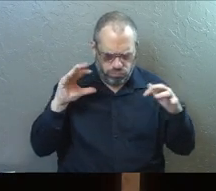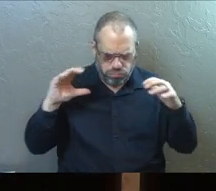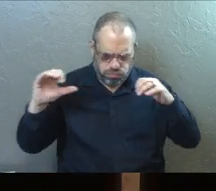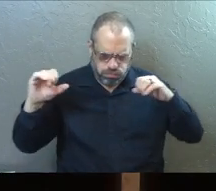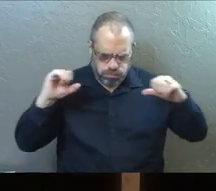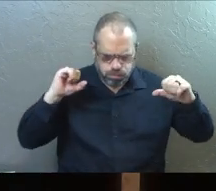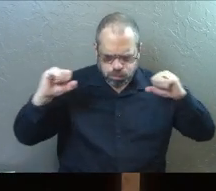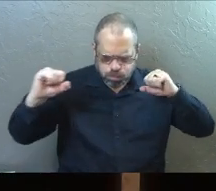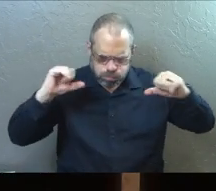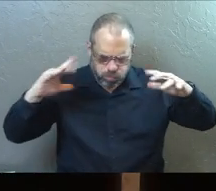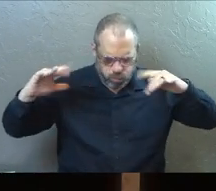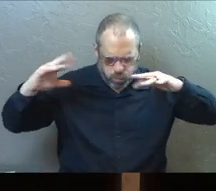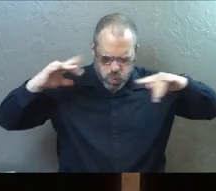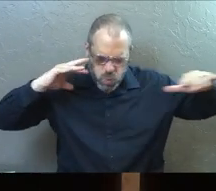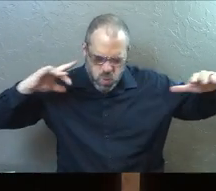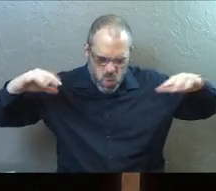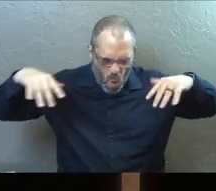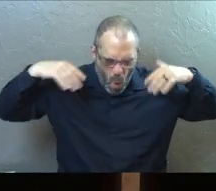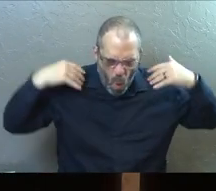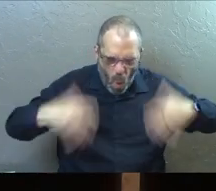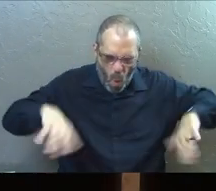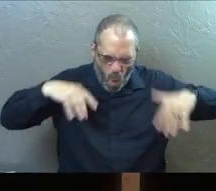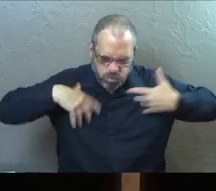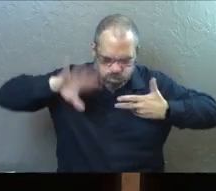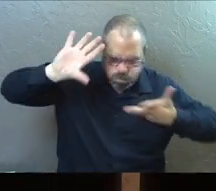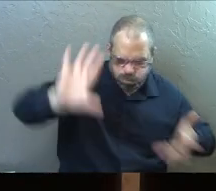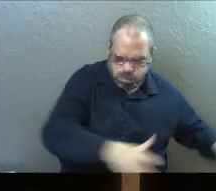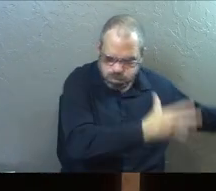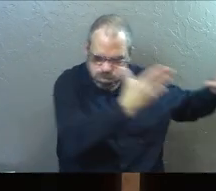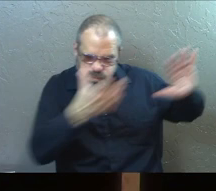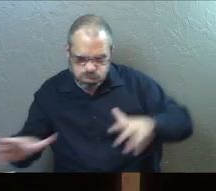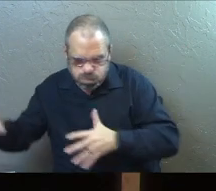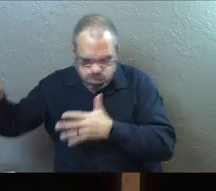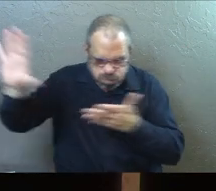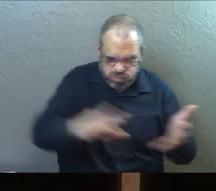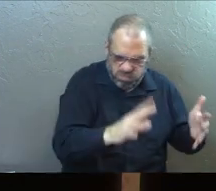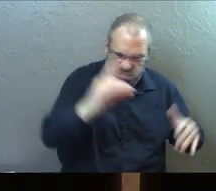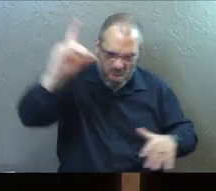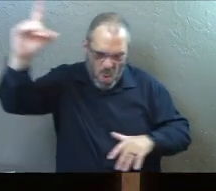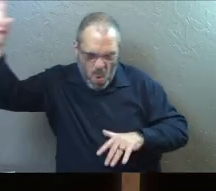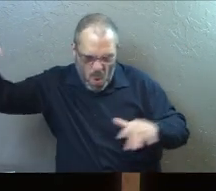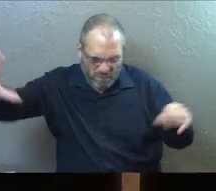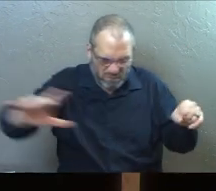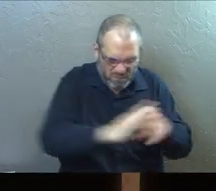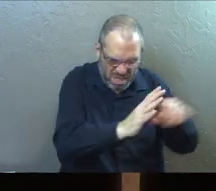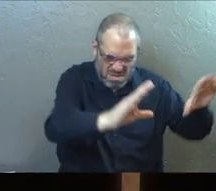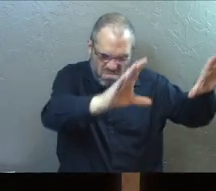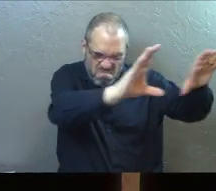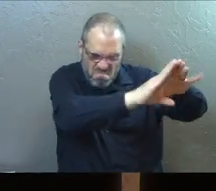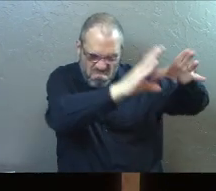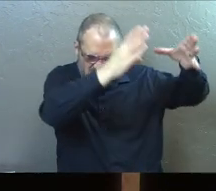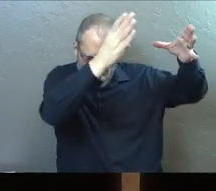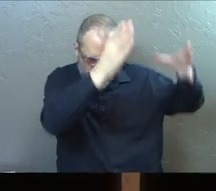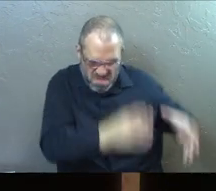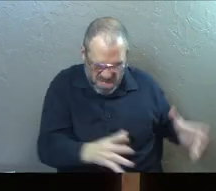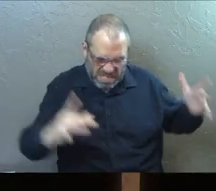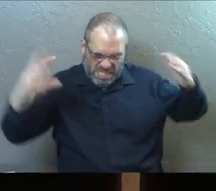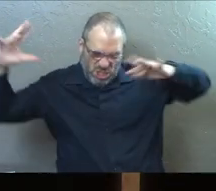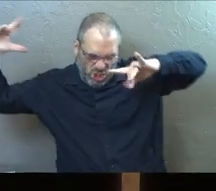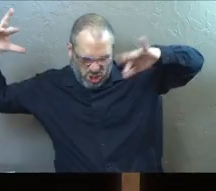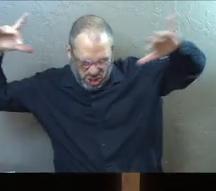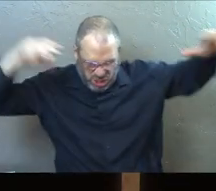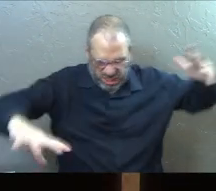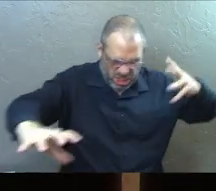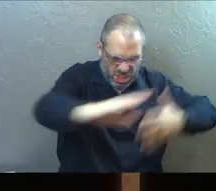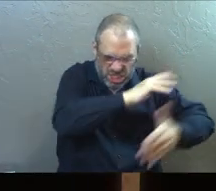heaven like the roaring of a mighty windstorm, and it filled the house where they were sitting.